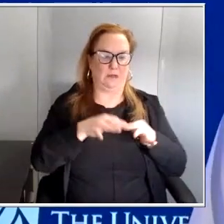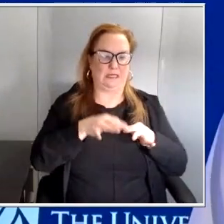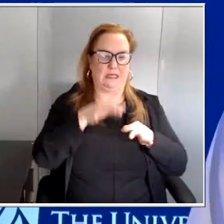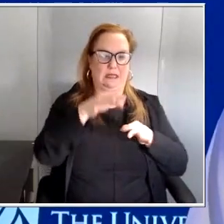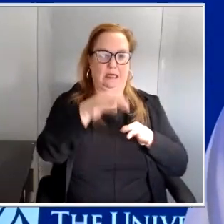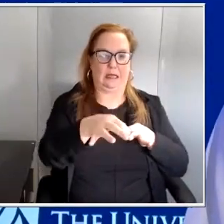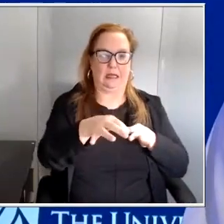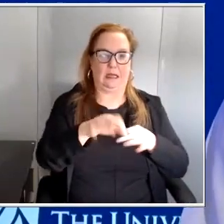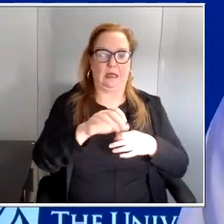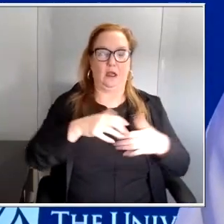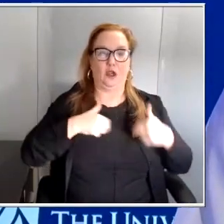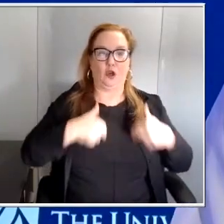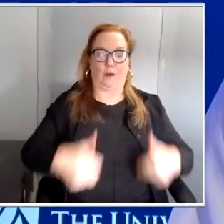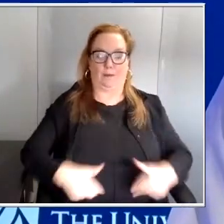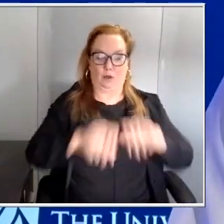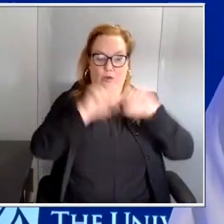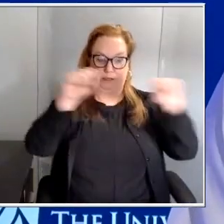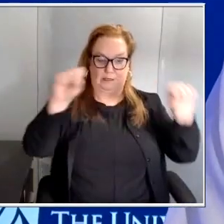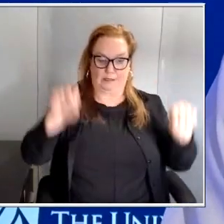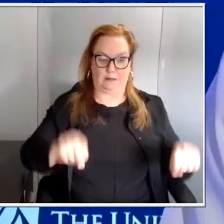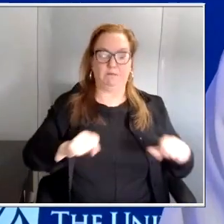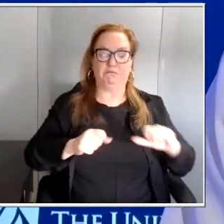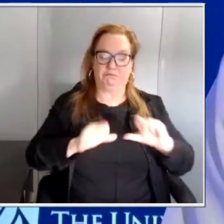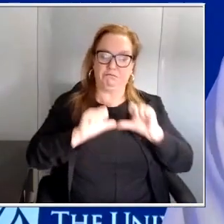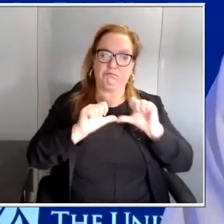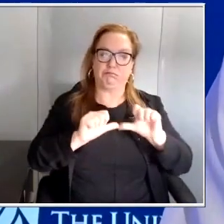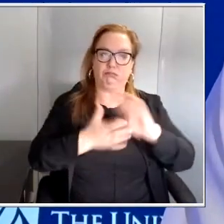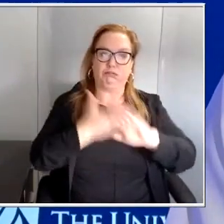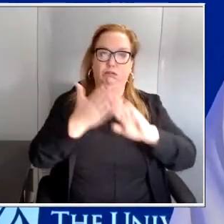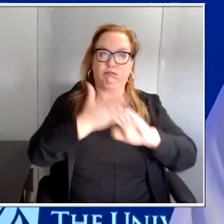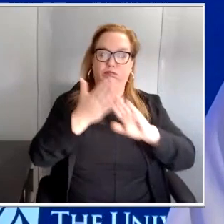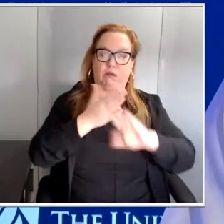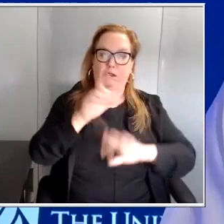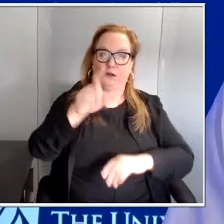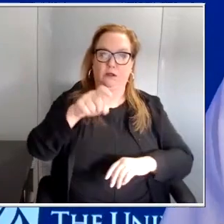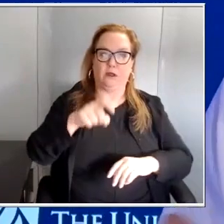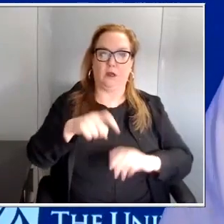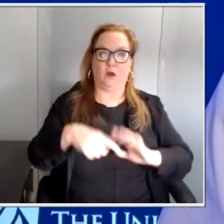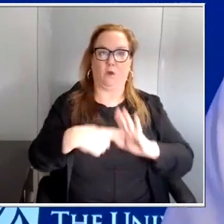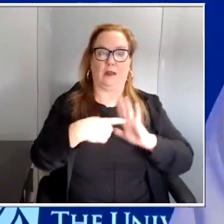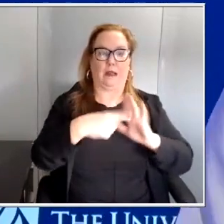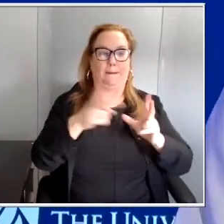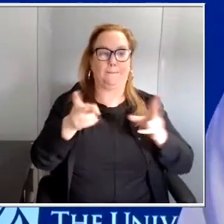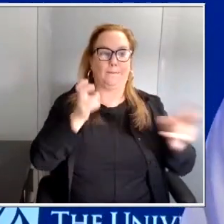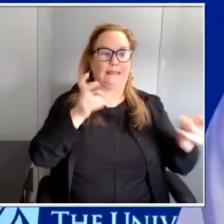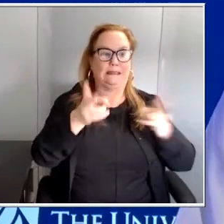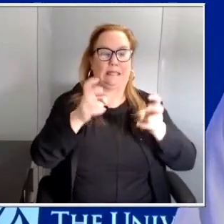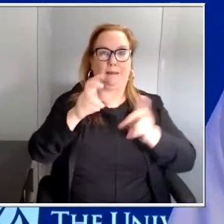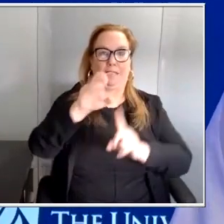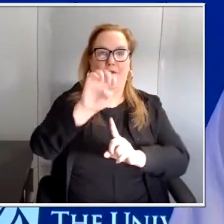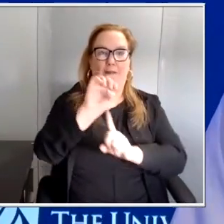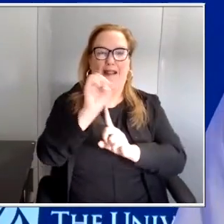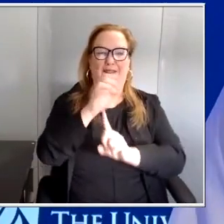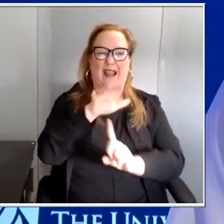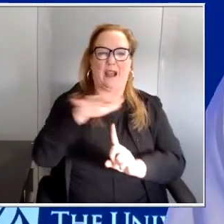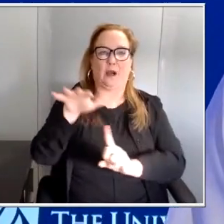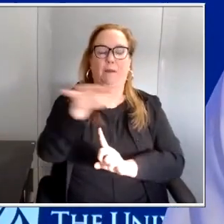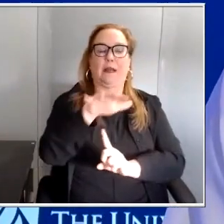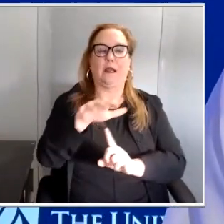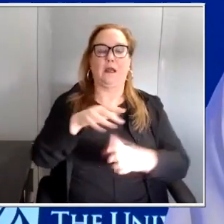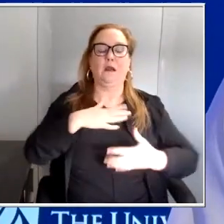immune system continues to function as it should. We got plenty of sampling from our environment from different things, but for